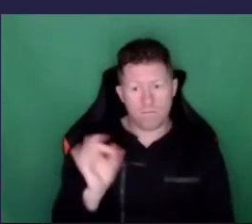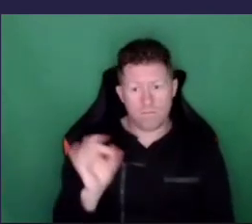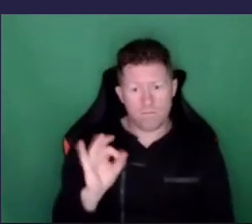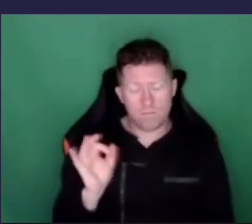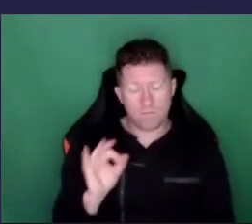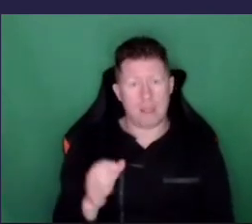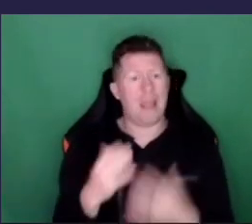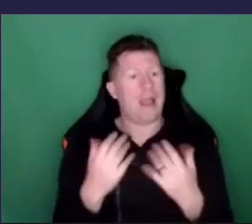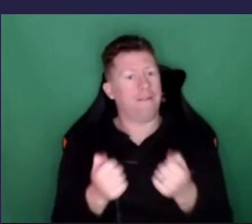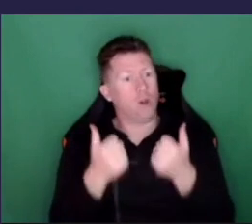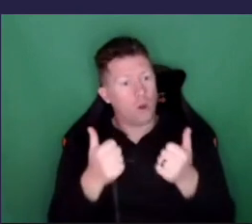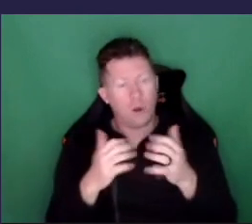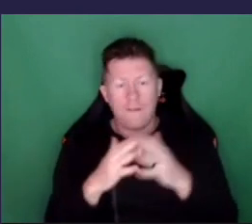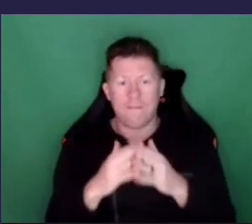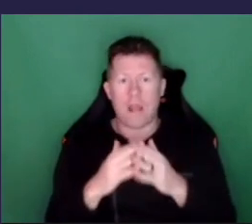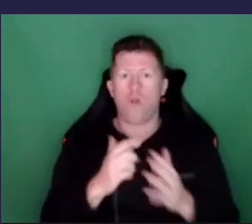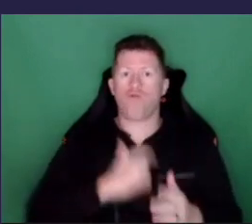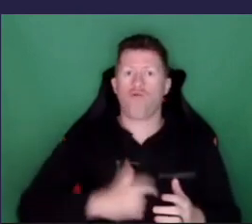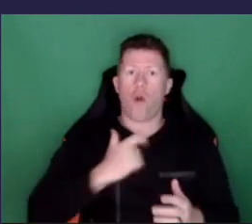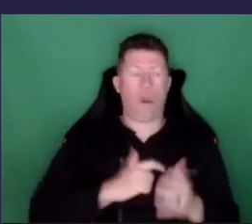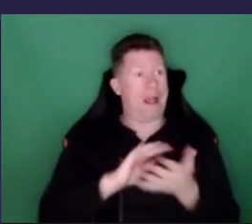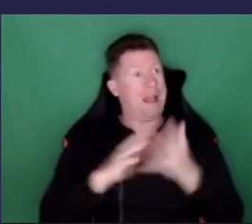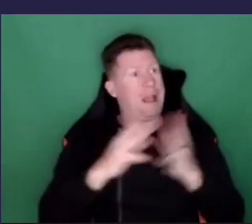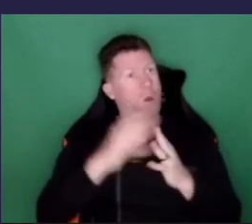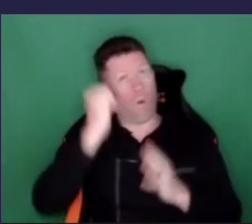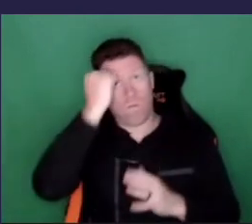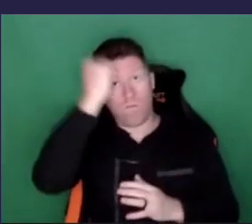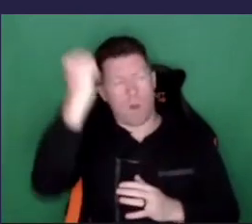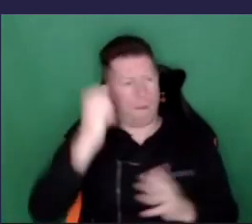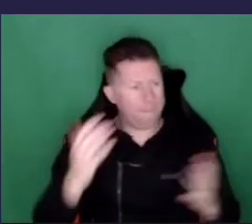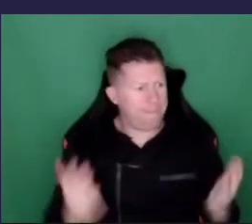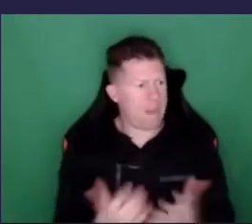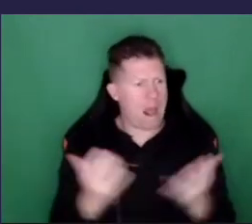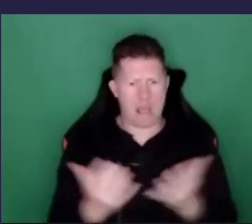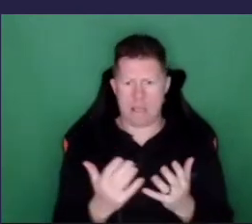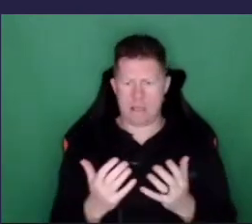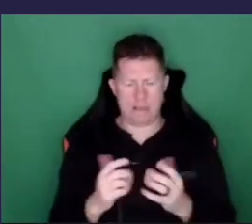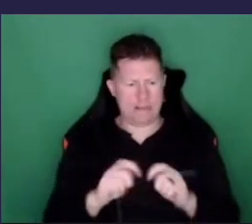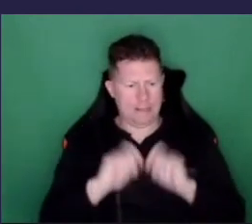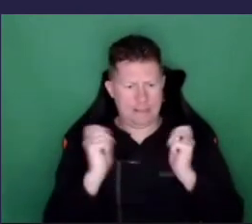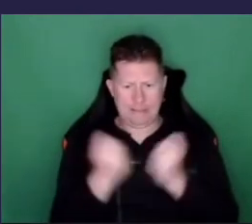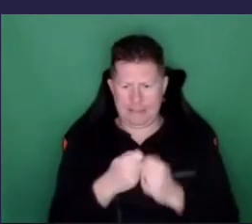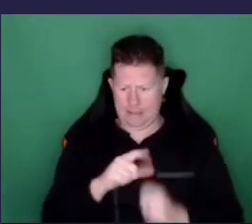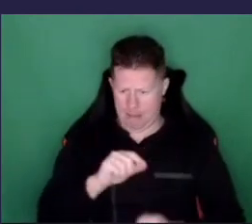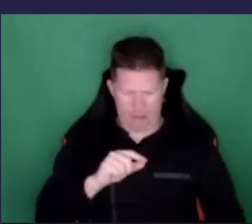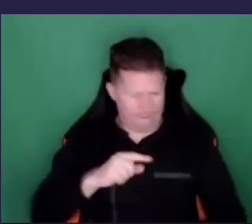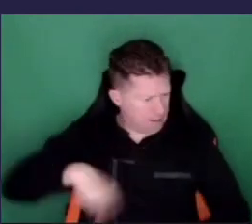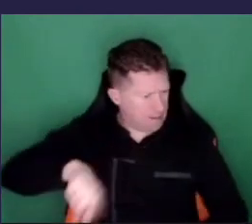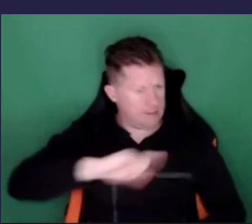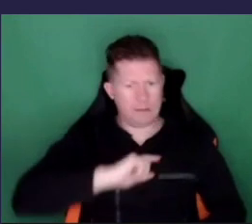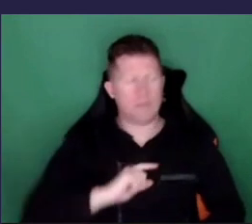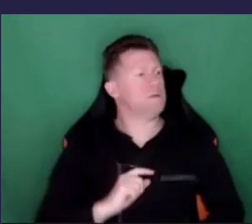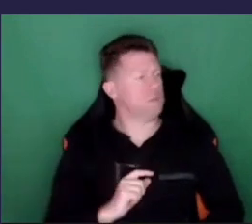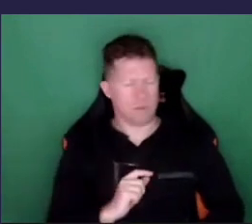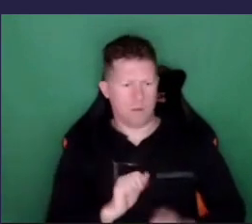how to play soccer, learning how to be a team member, learning how to get along with other kids. And they belonged